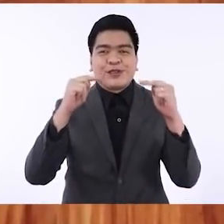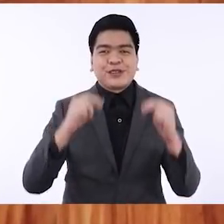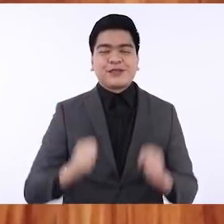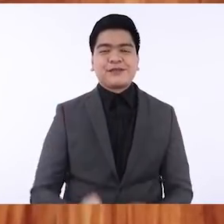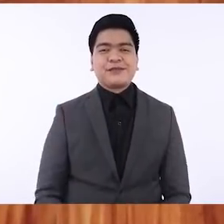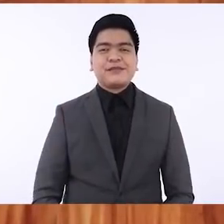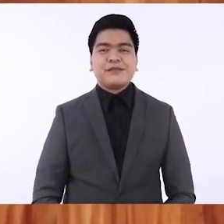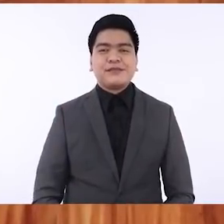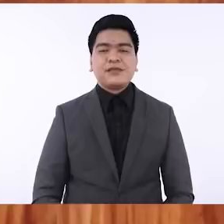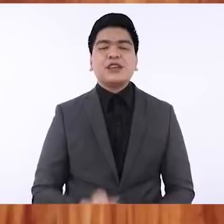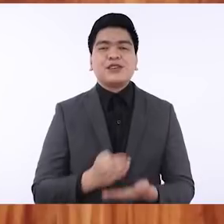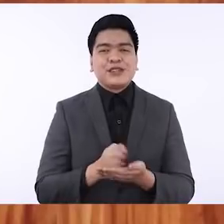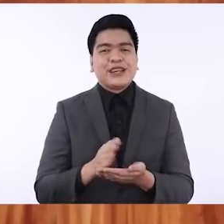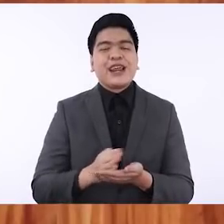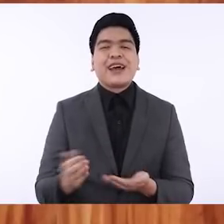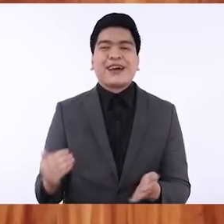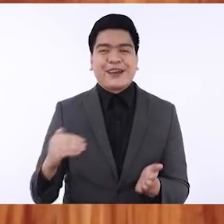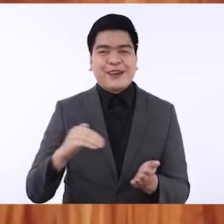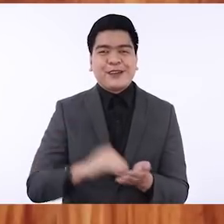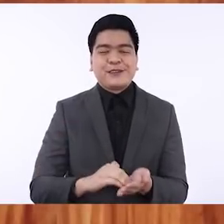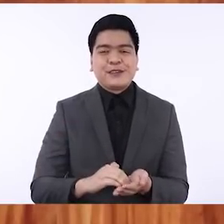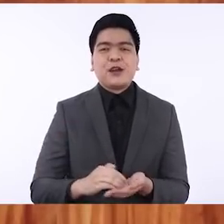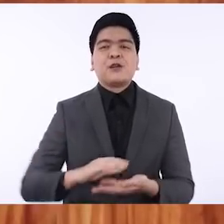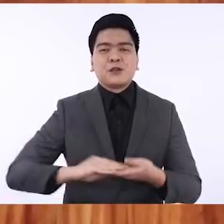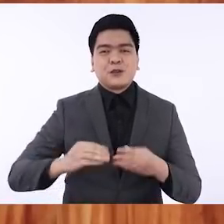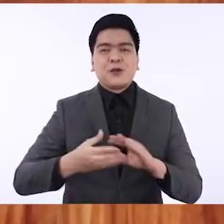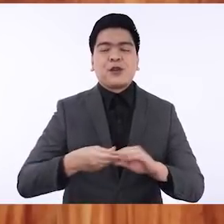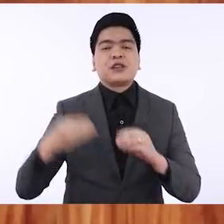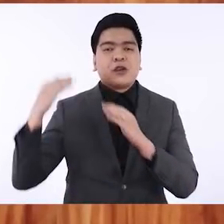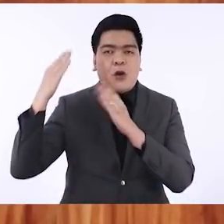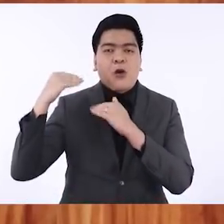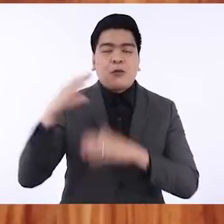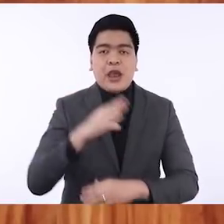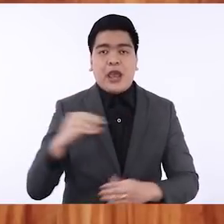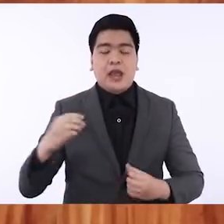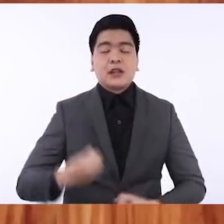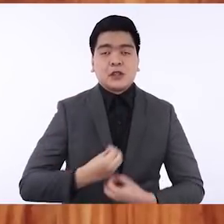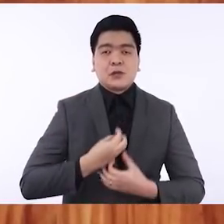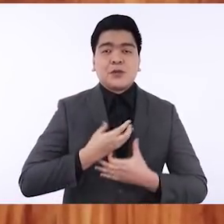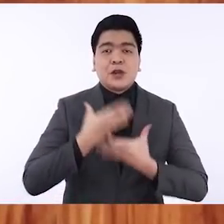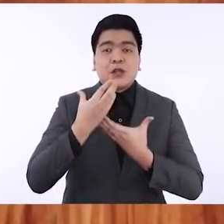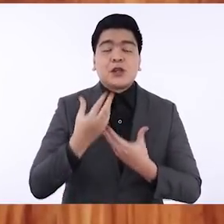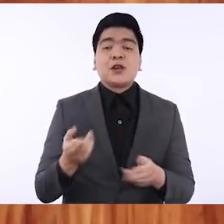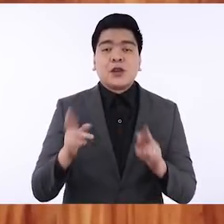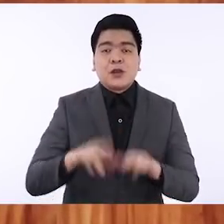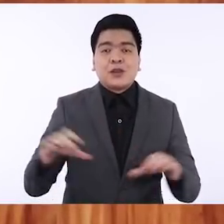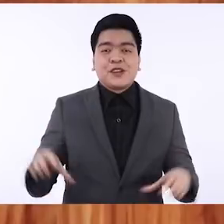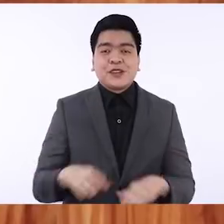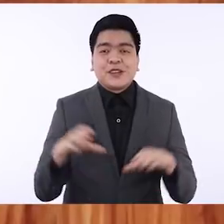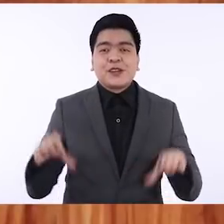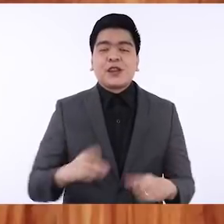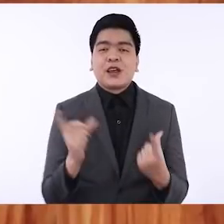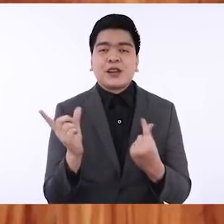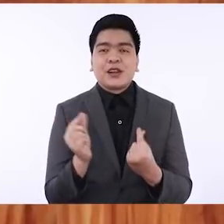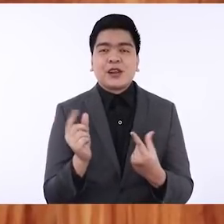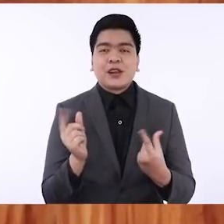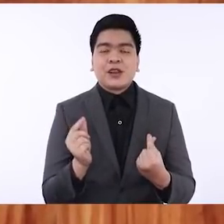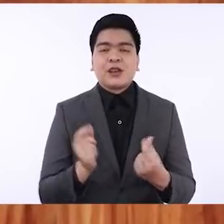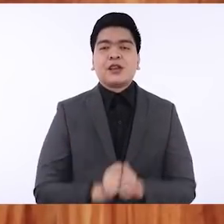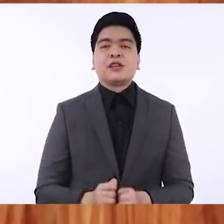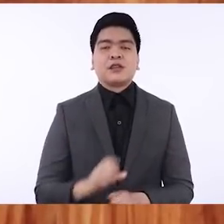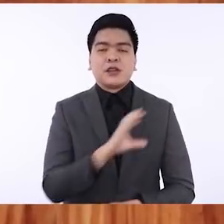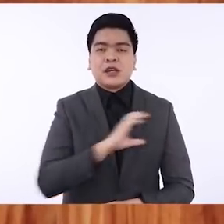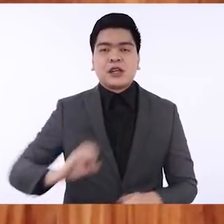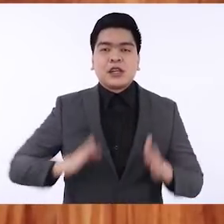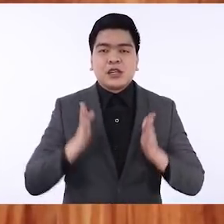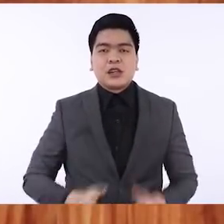News. We'll share with you once again the stories of hope and inspiration brought about by the activities conducted